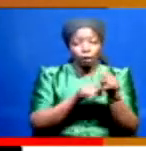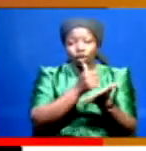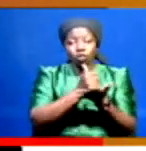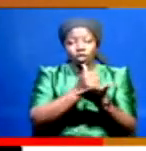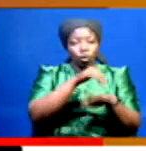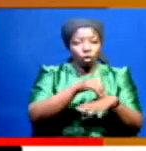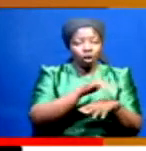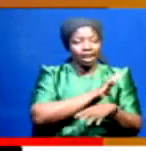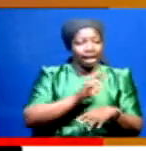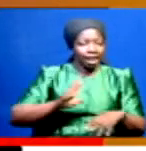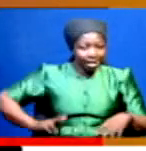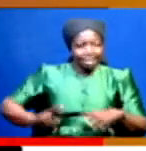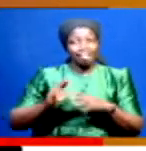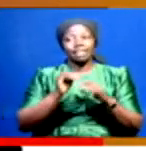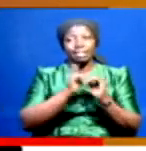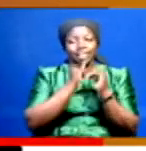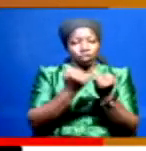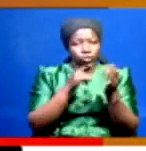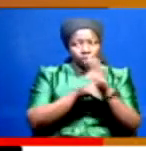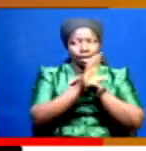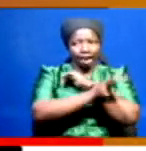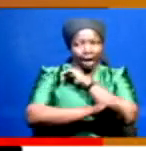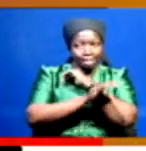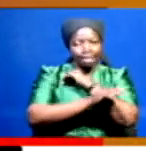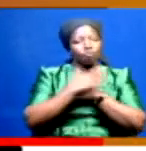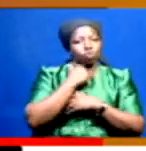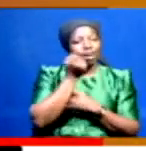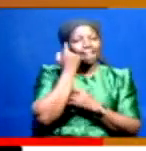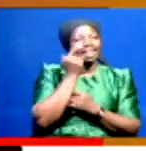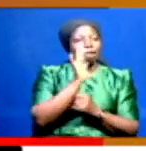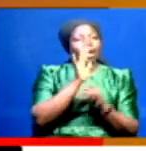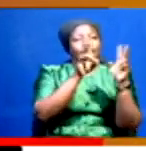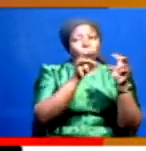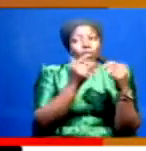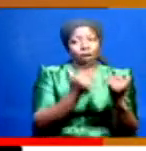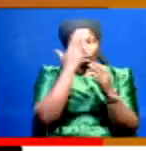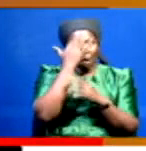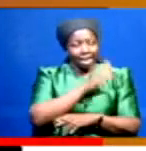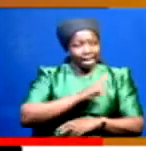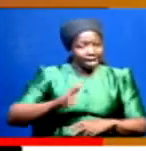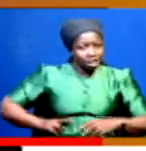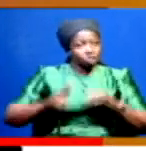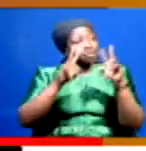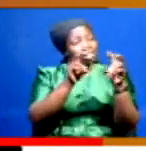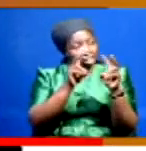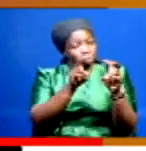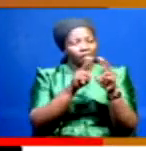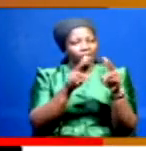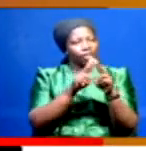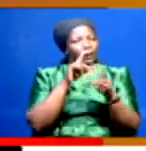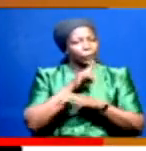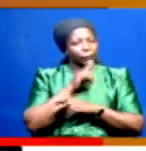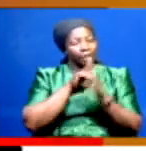Religious institution in the country. I would like to pick your mind on that, because matters of religion are quite emotive in the country, and the government, I'm quite